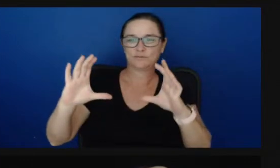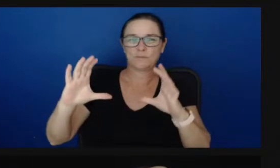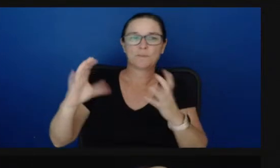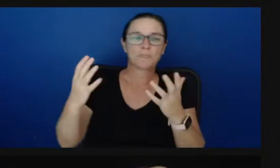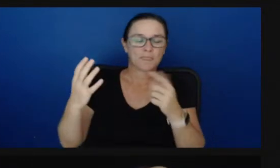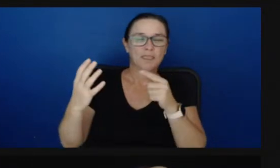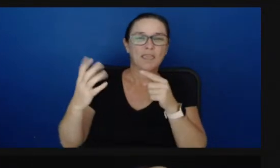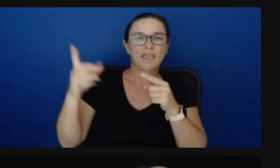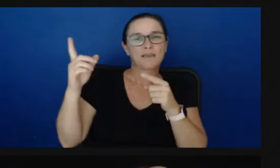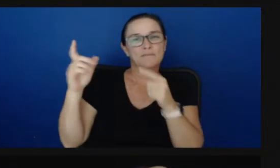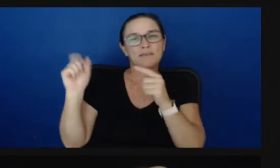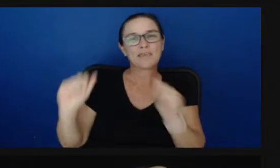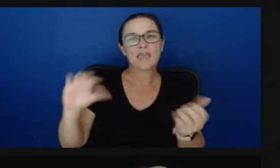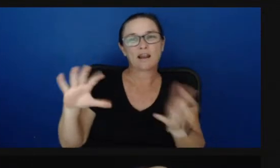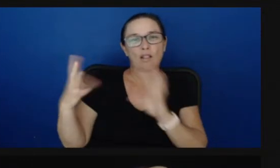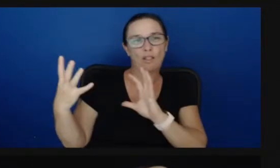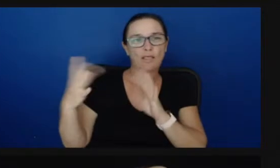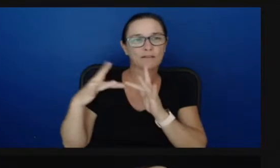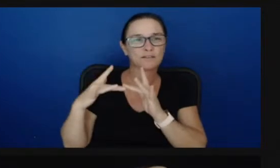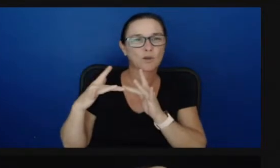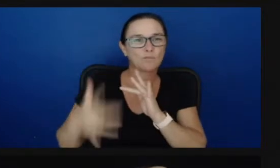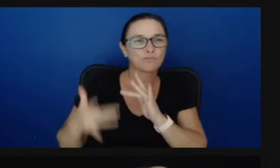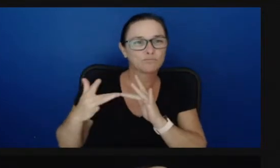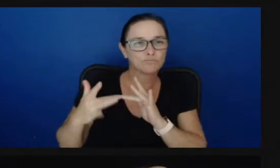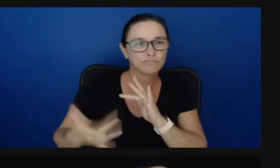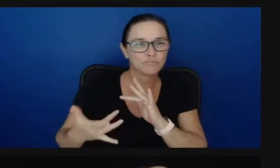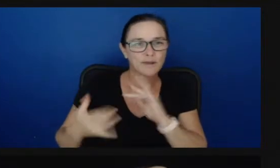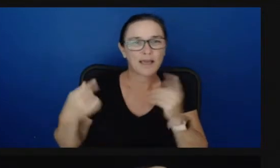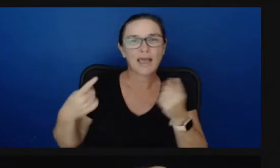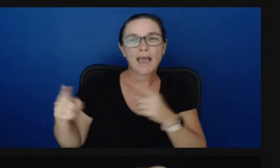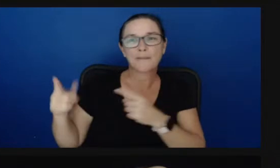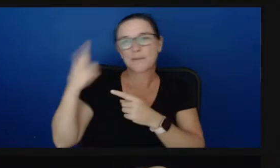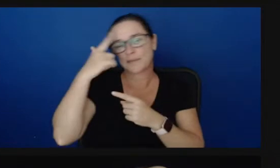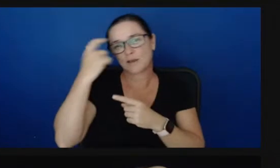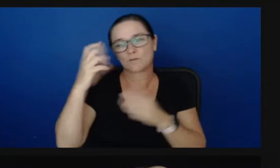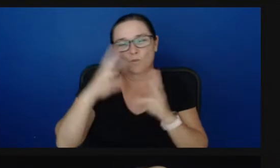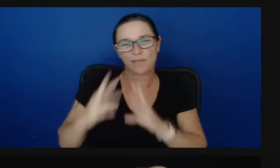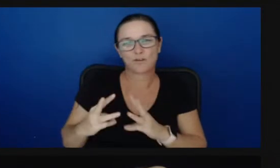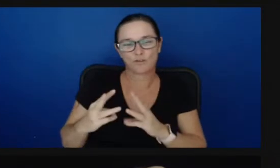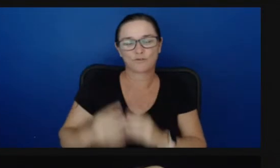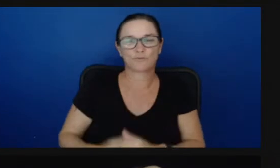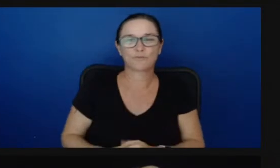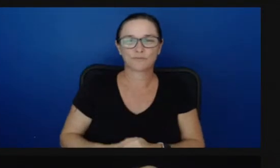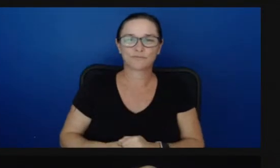interruptions. Even though data is being collected, it won't be appearing on a website if that's the case.